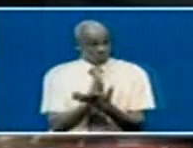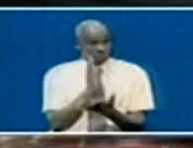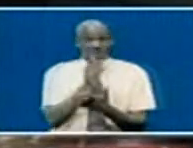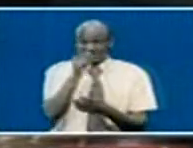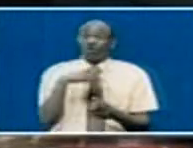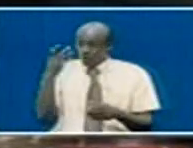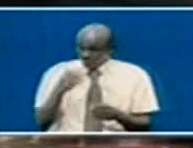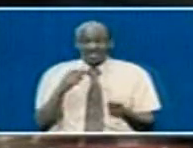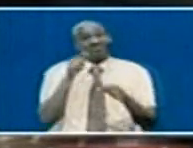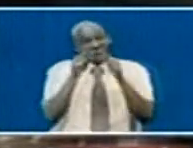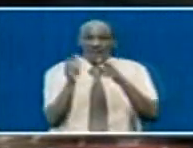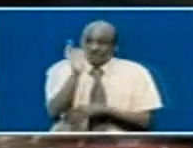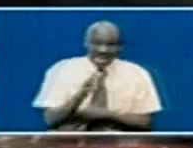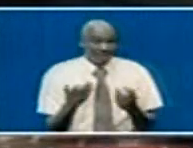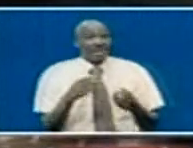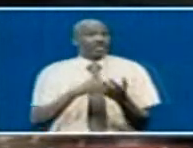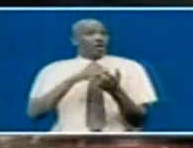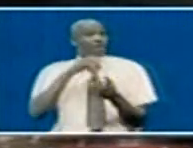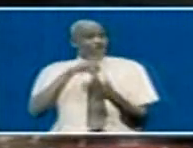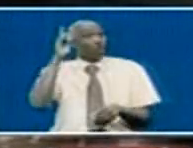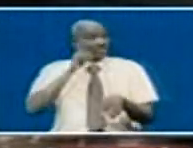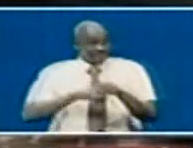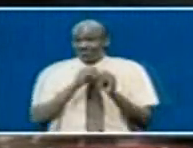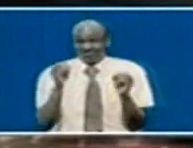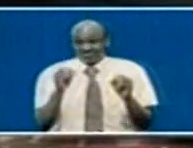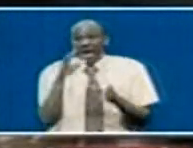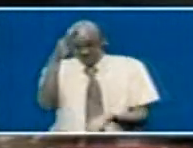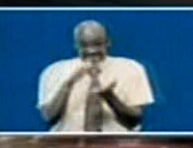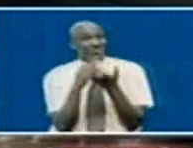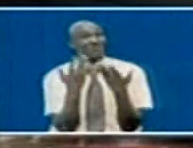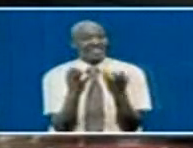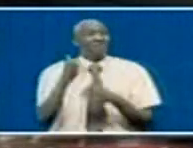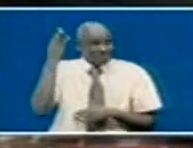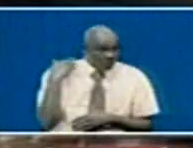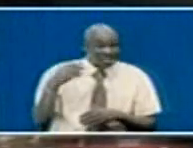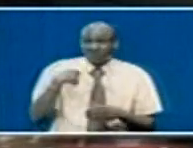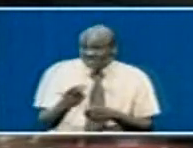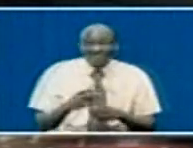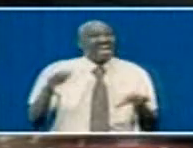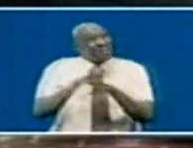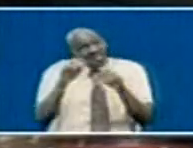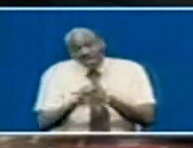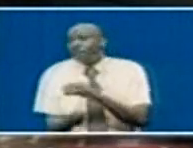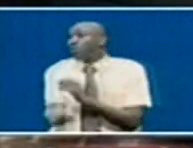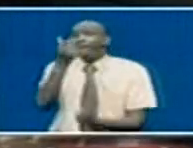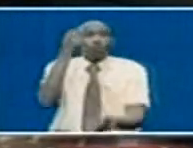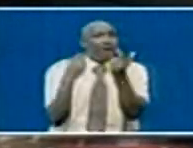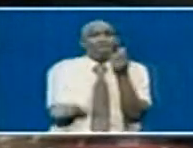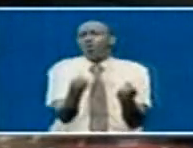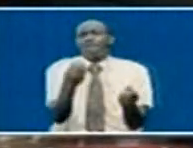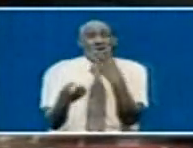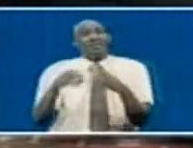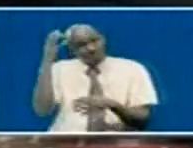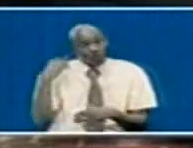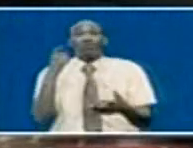hitting back, but not as much as they used to do before. Before, they used to run the entire place. Before, they used to